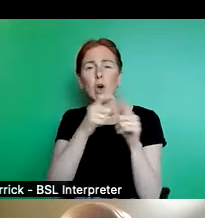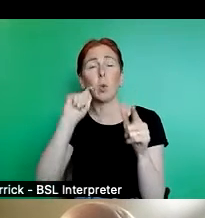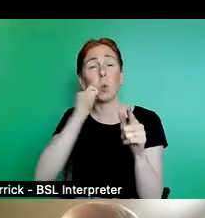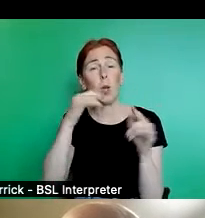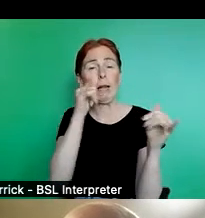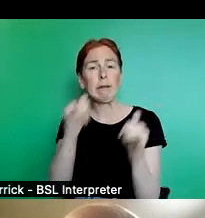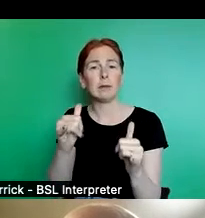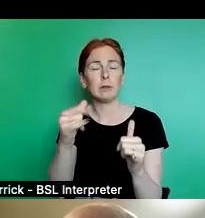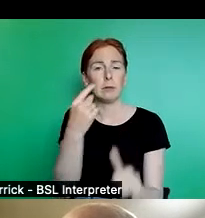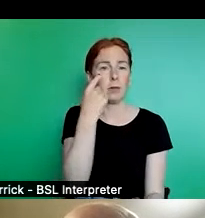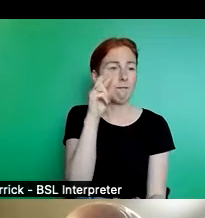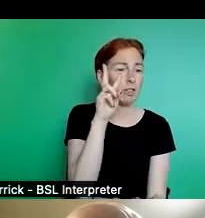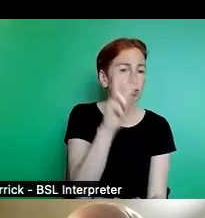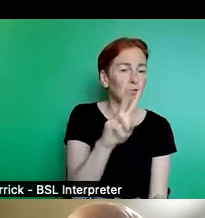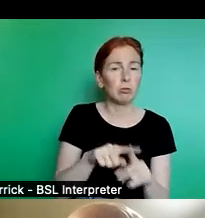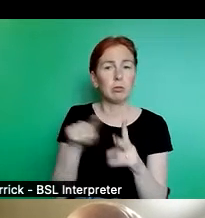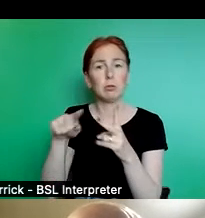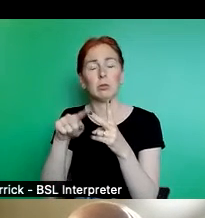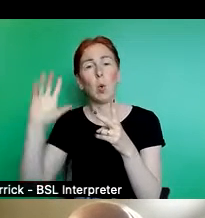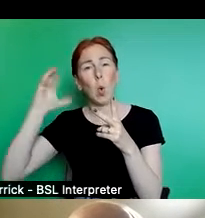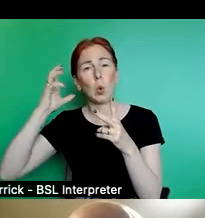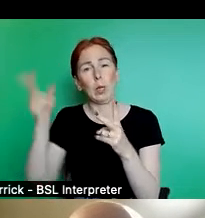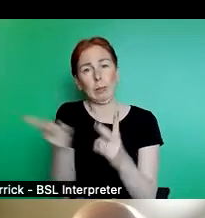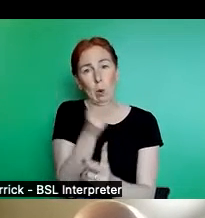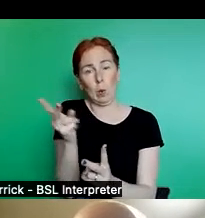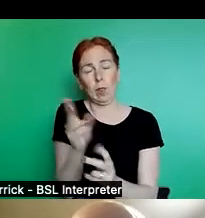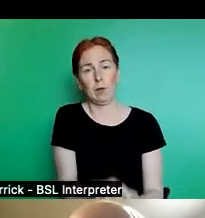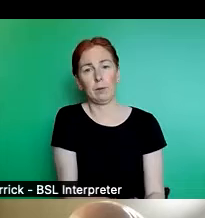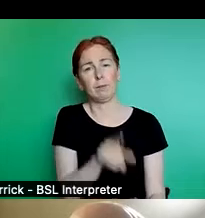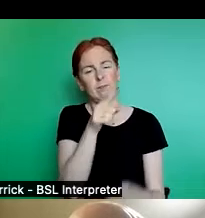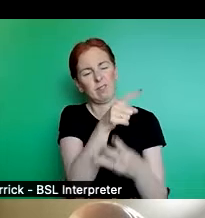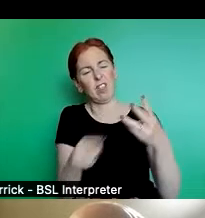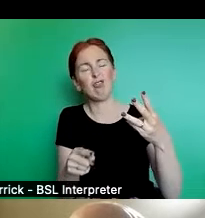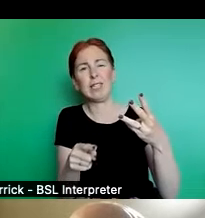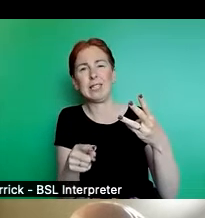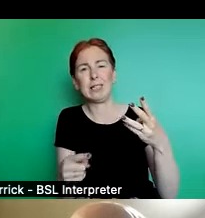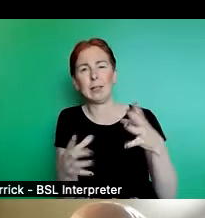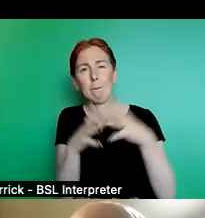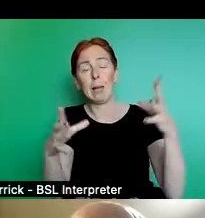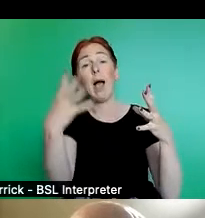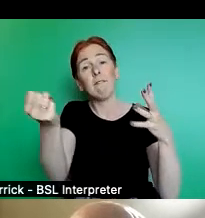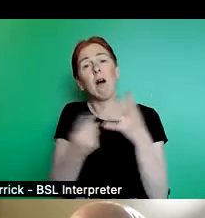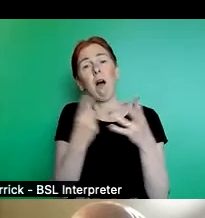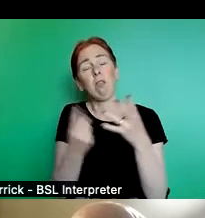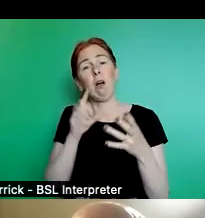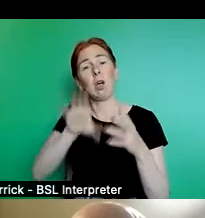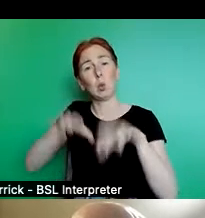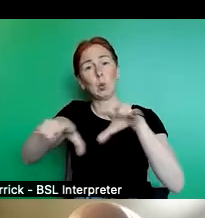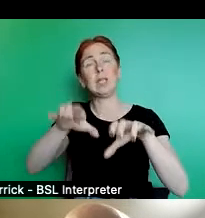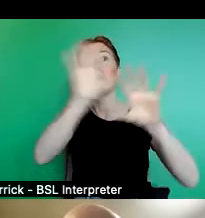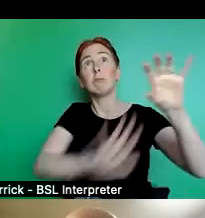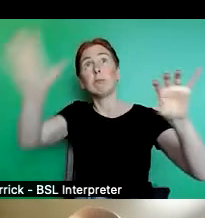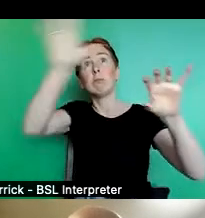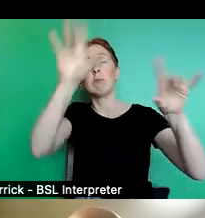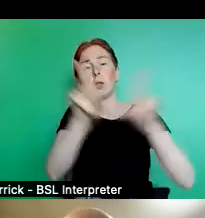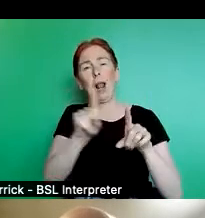other centres around the country, but those are the three biggest probably. Okay, that's helpful. And with ophthalmology, the same in terms. So